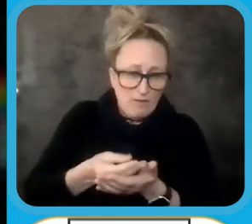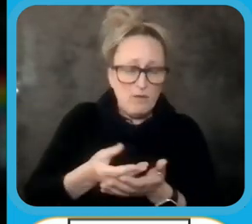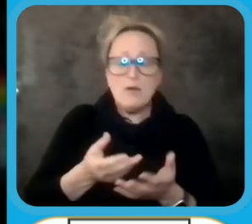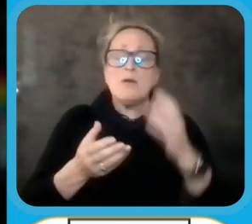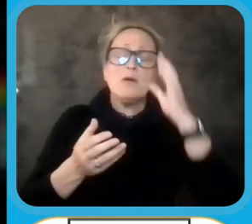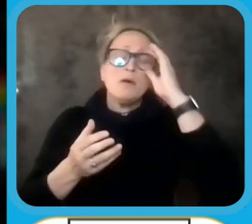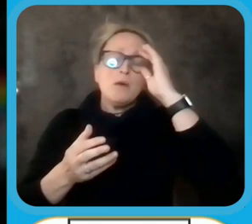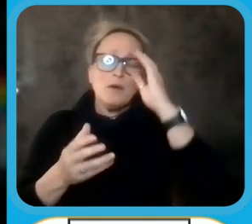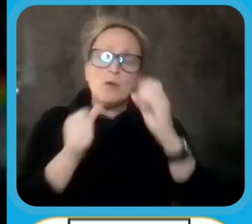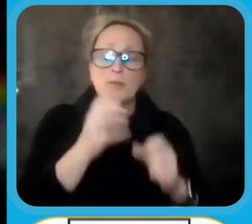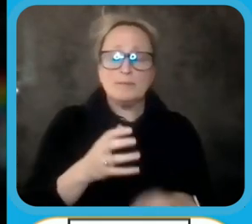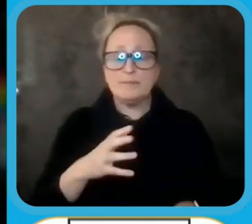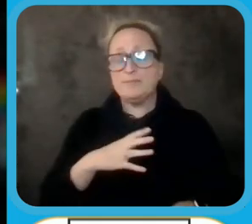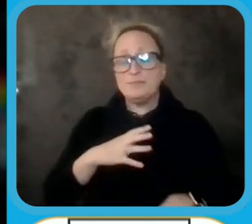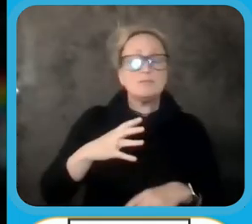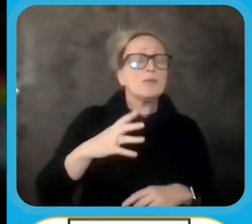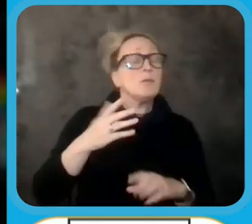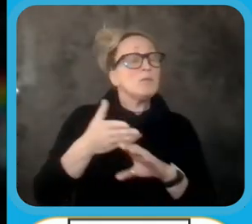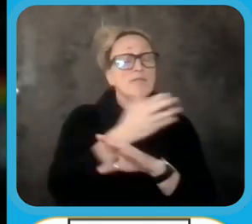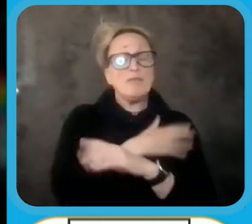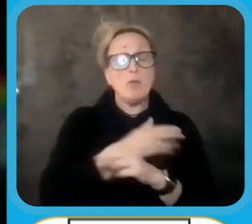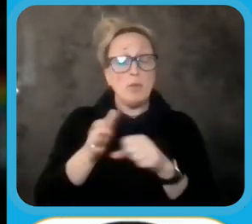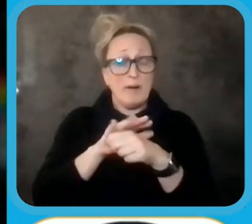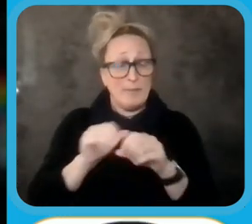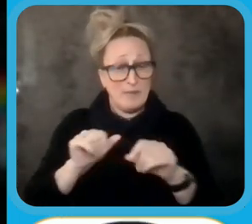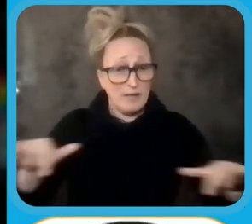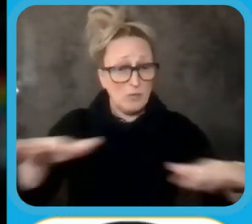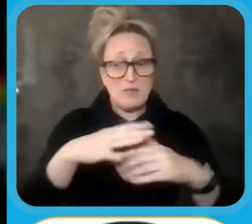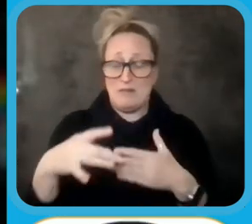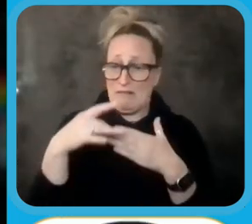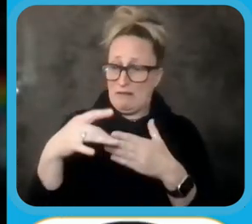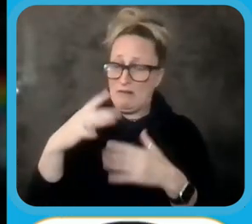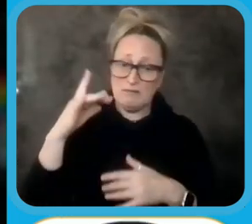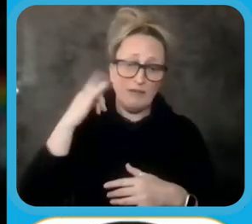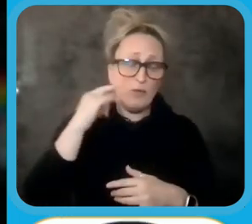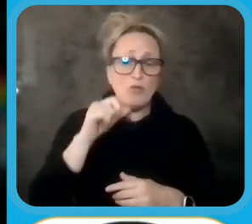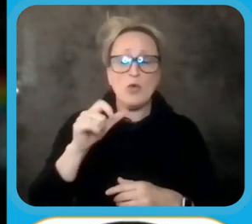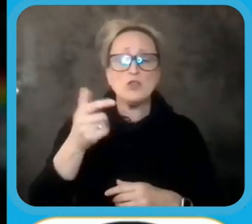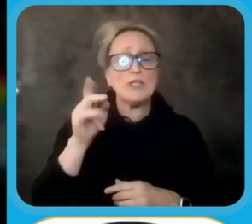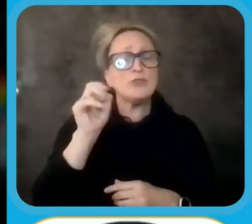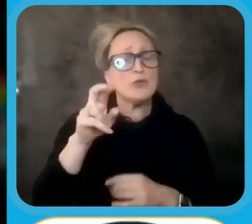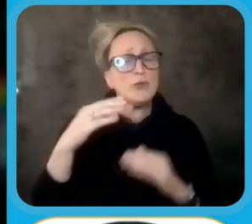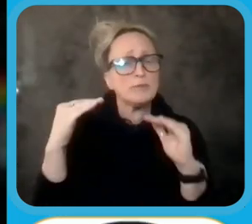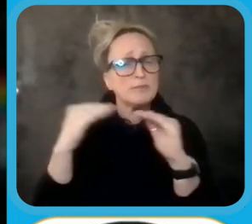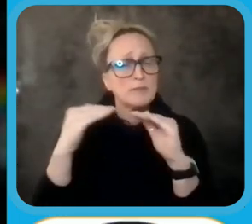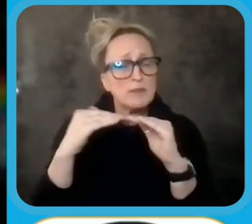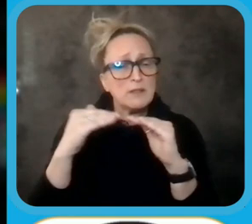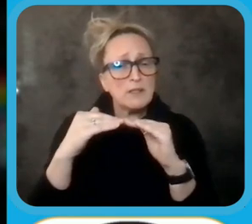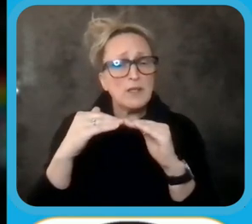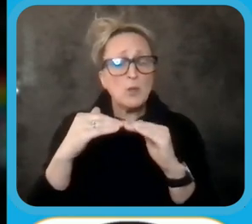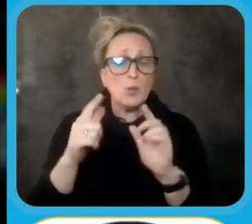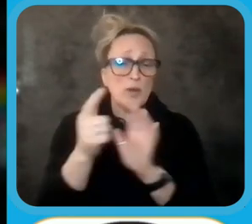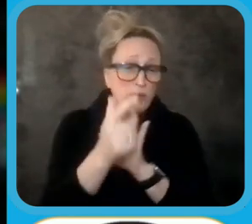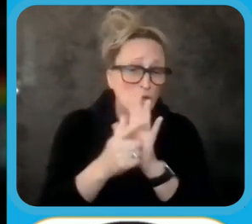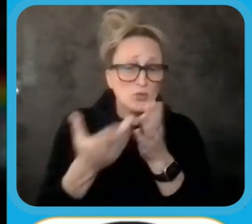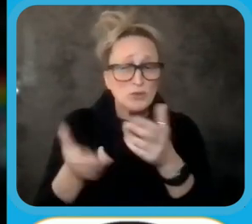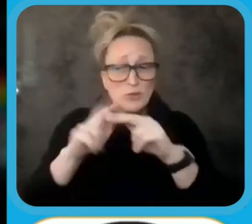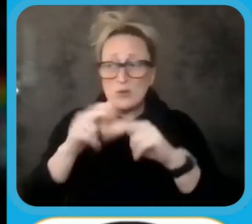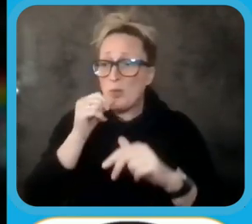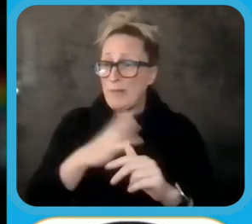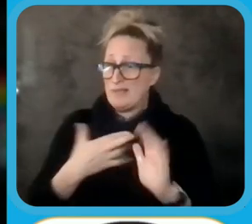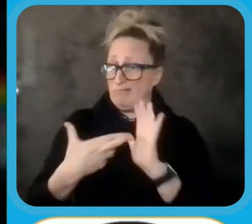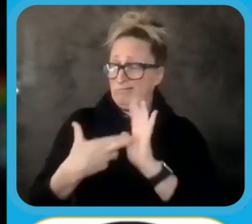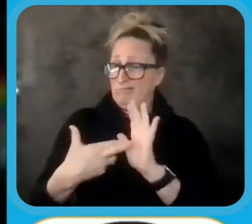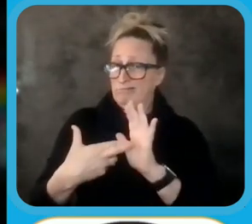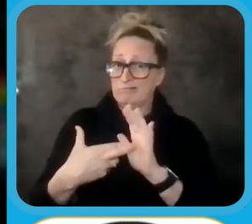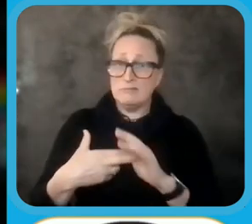long before the pandemic, California was already leading the country on gender equity, with landmark laws to increase women's representation